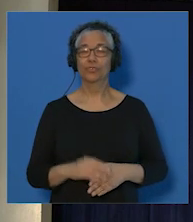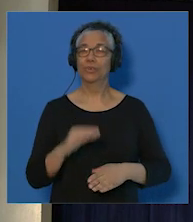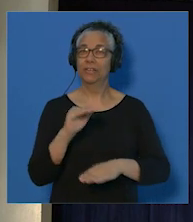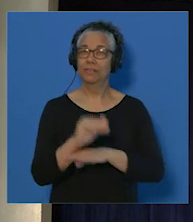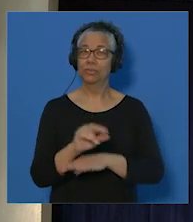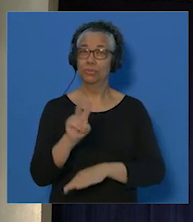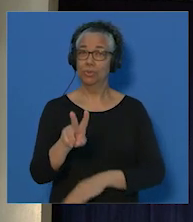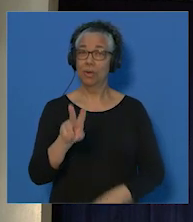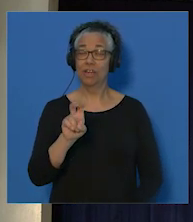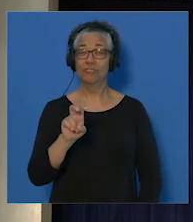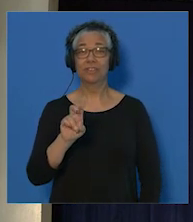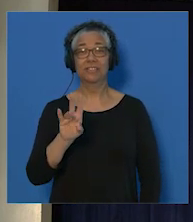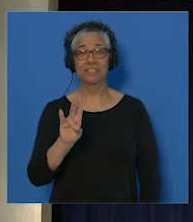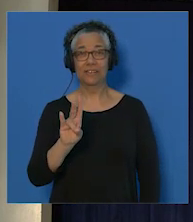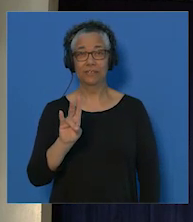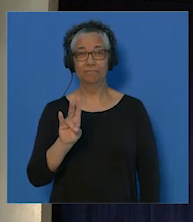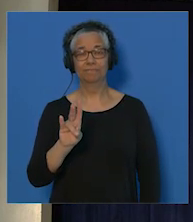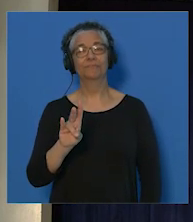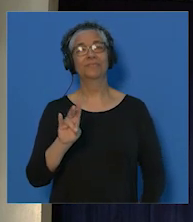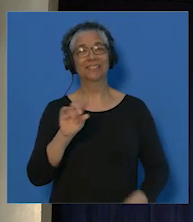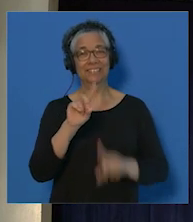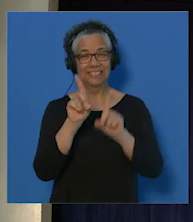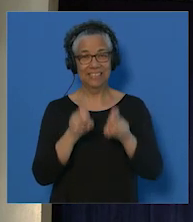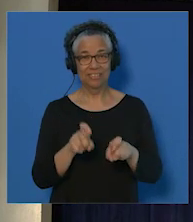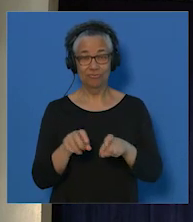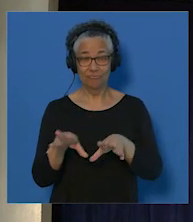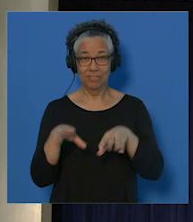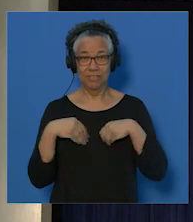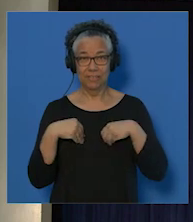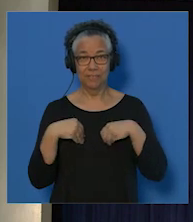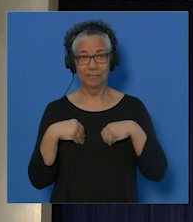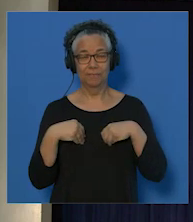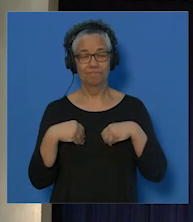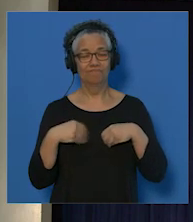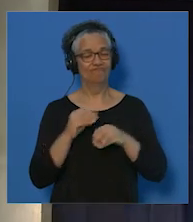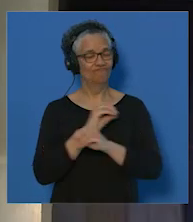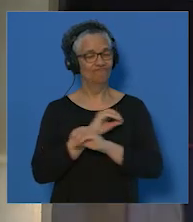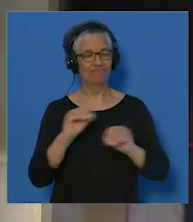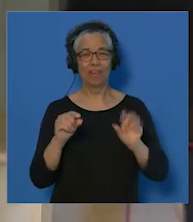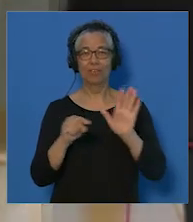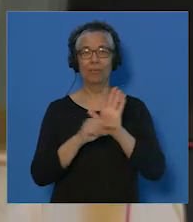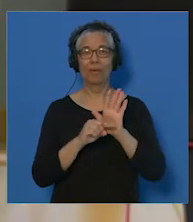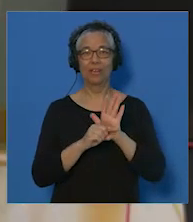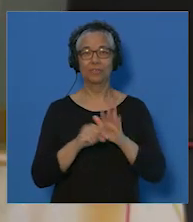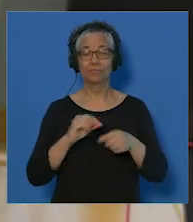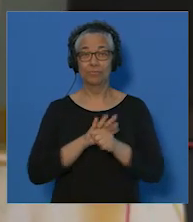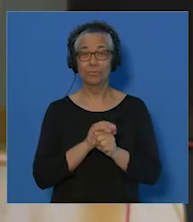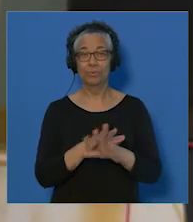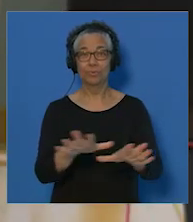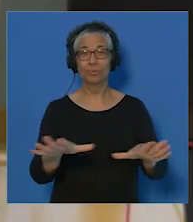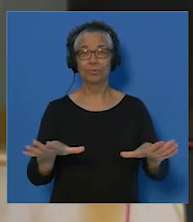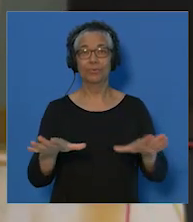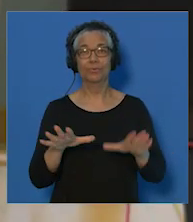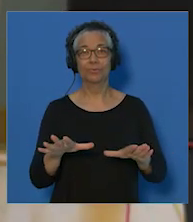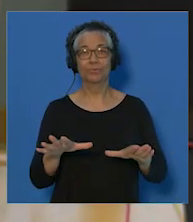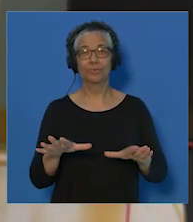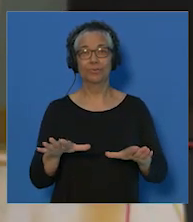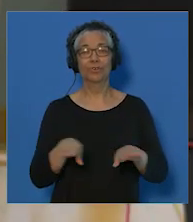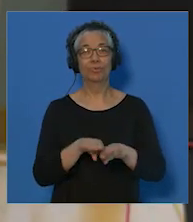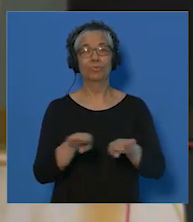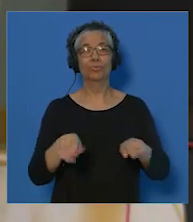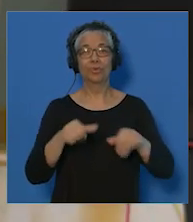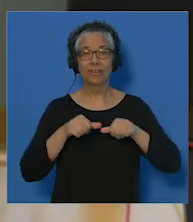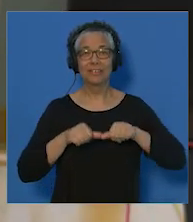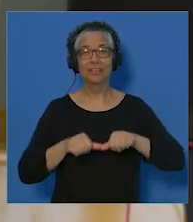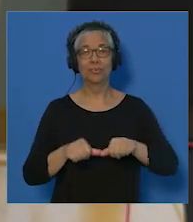were 207 test results received by the Ministry of Health. None were positive for COVID-19. Bermuda continues